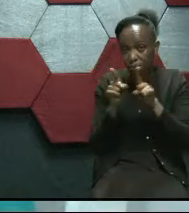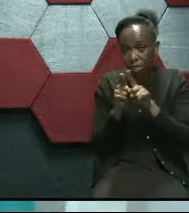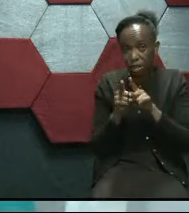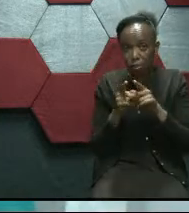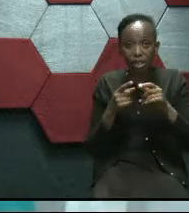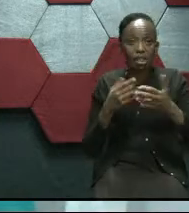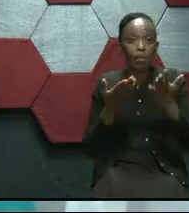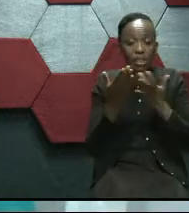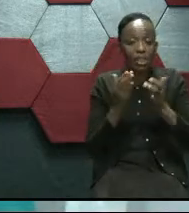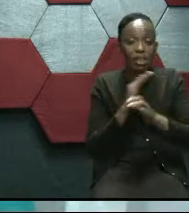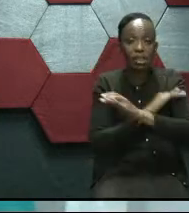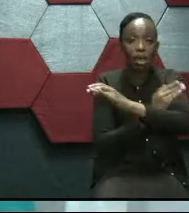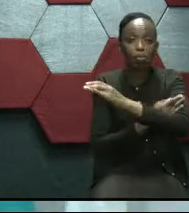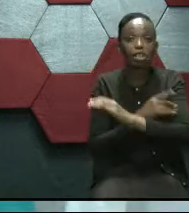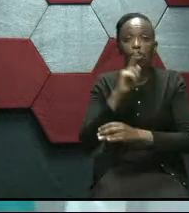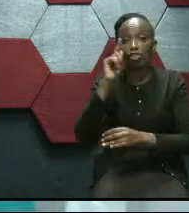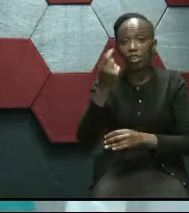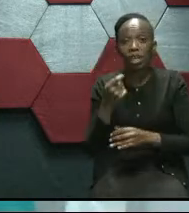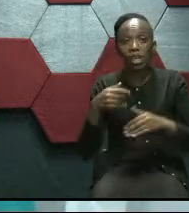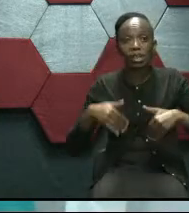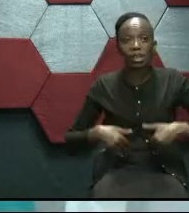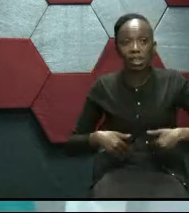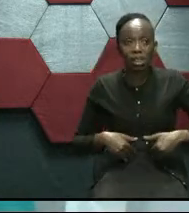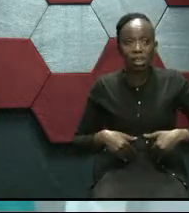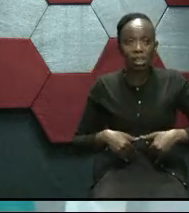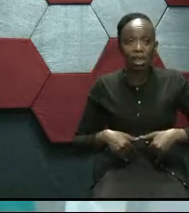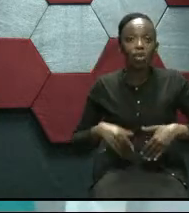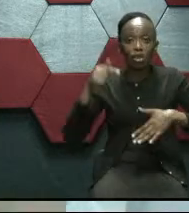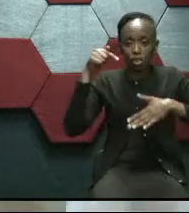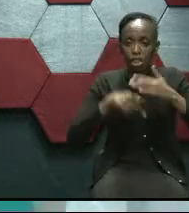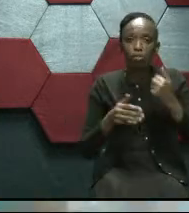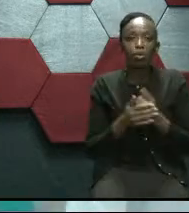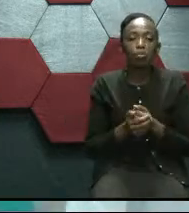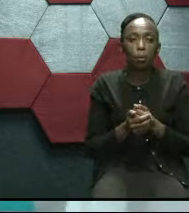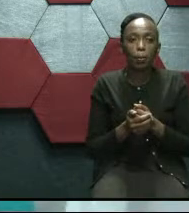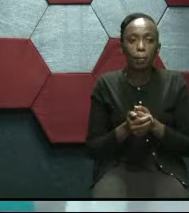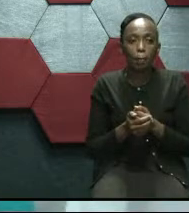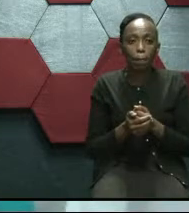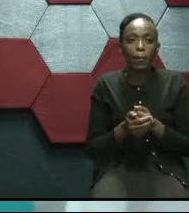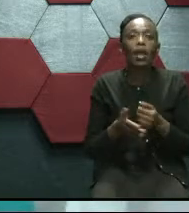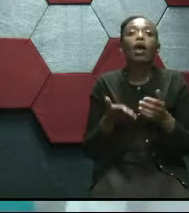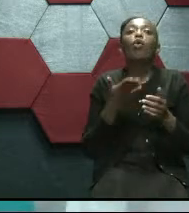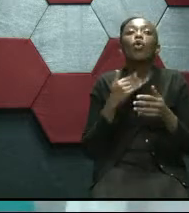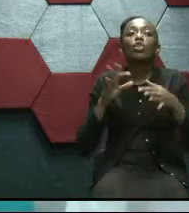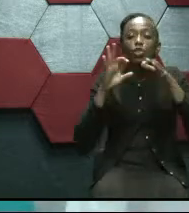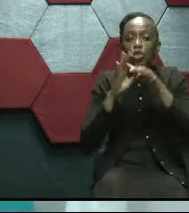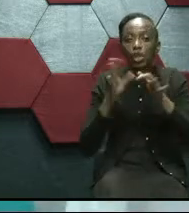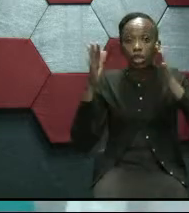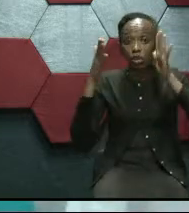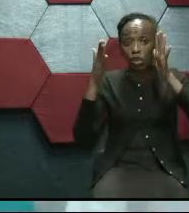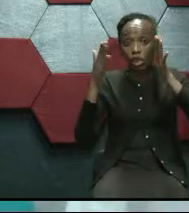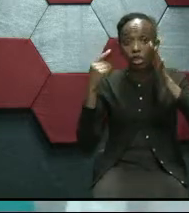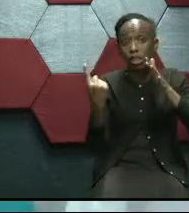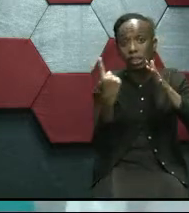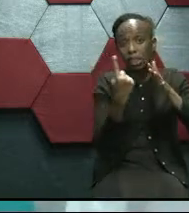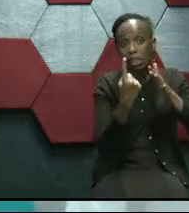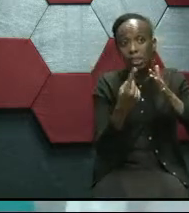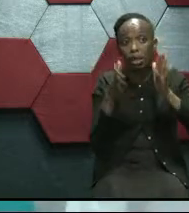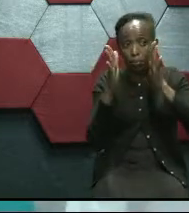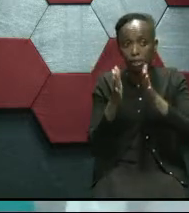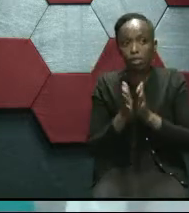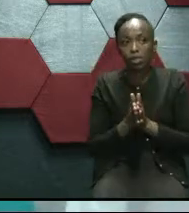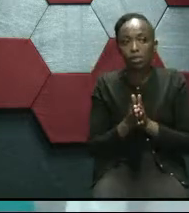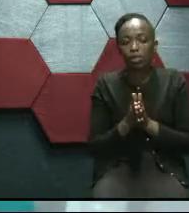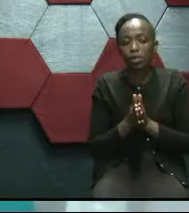entrepreneurial capacity of Kenya's young people runs deep. Let me join him in congratulating each and every one of